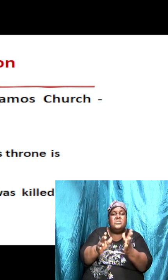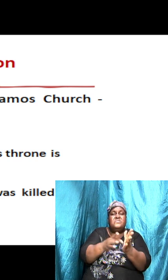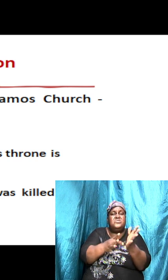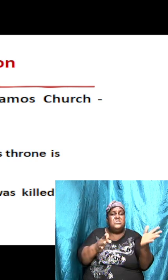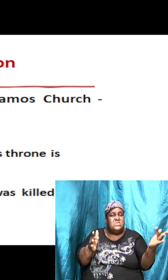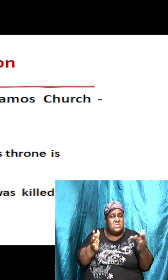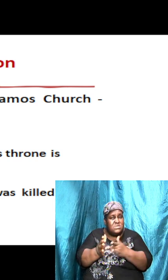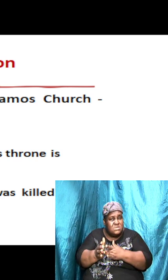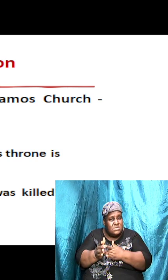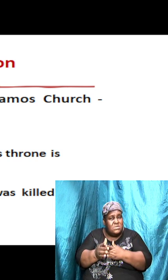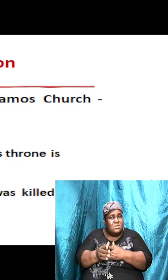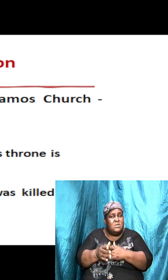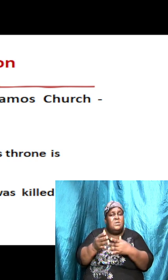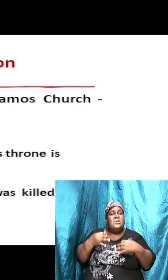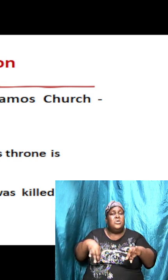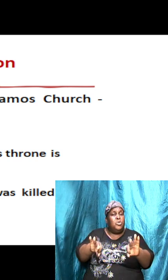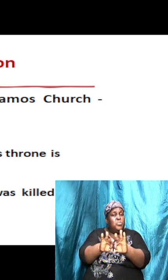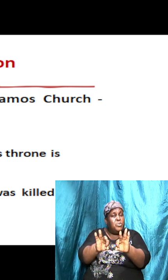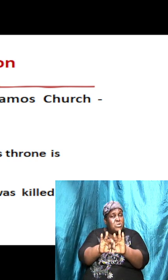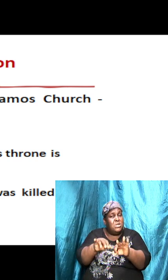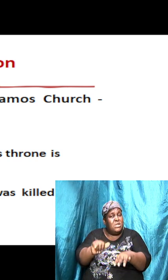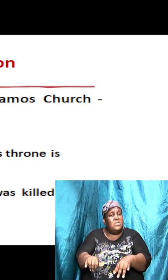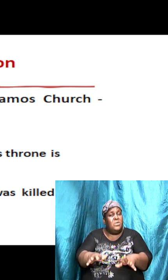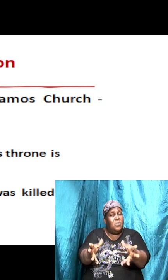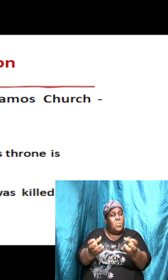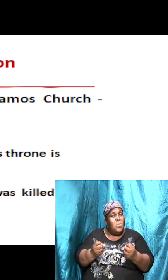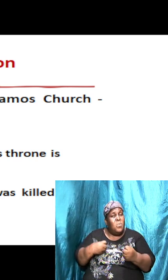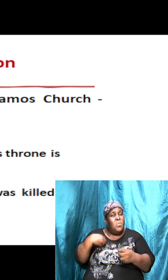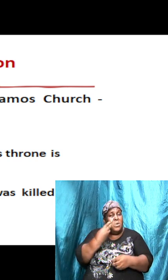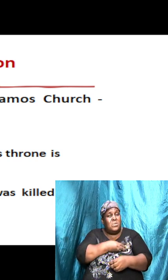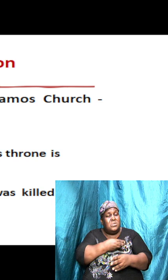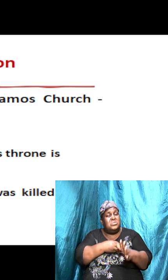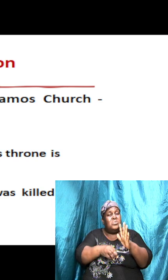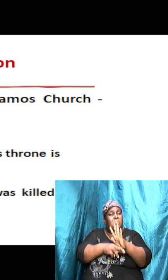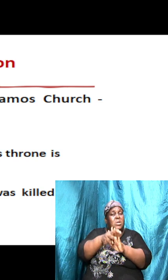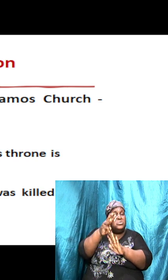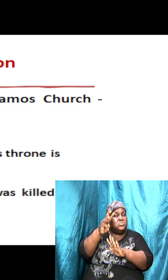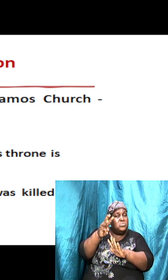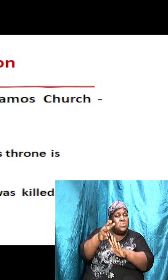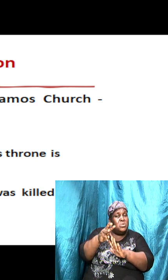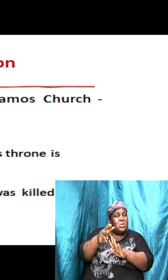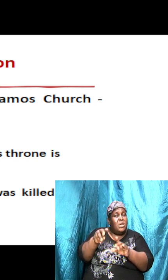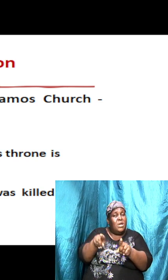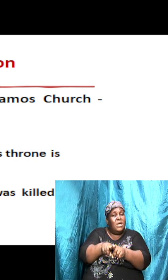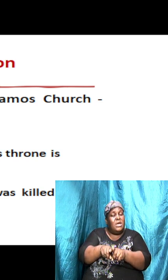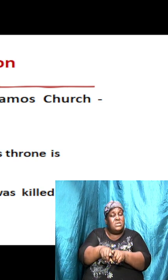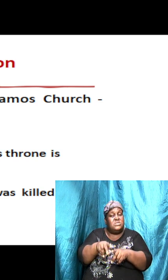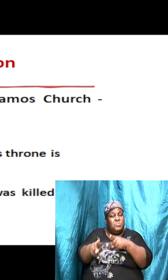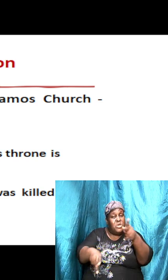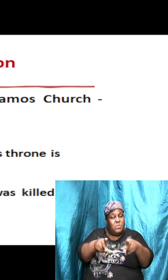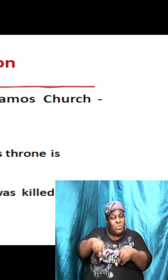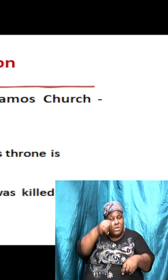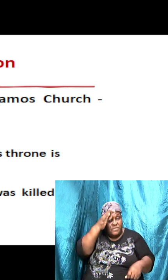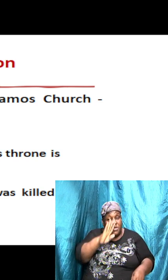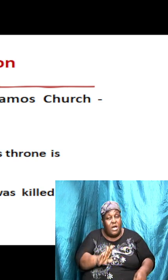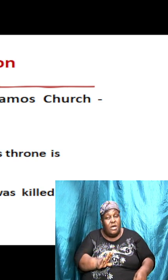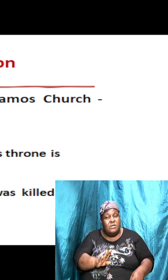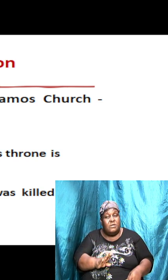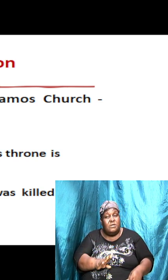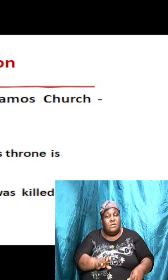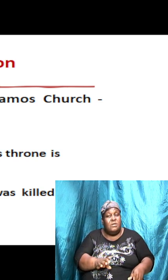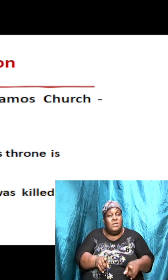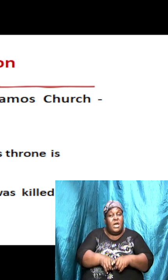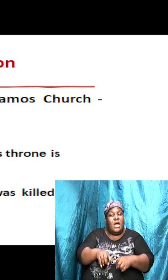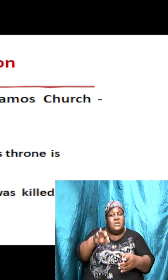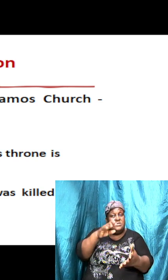and sisters, and it is important. I want us to be maturing, amen, as saints of the Most High God. You know, I want us, as we go through